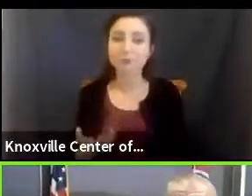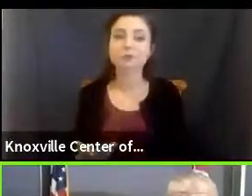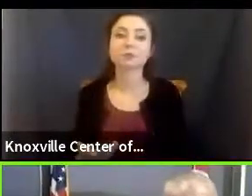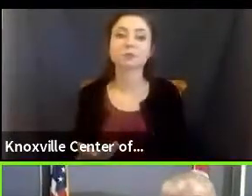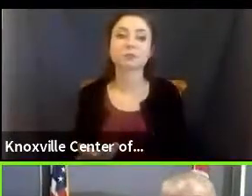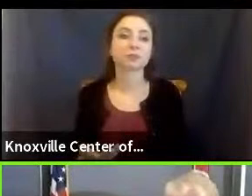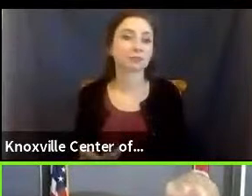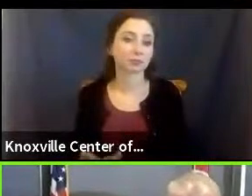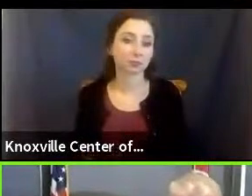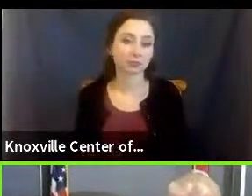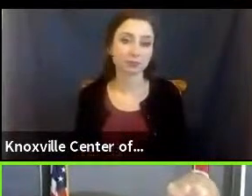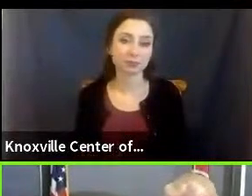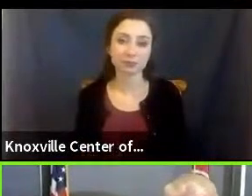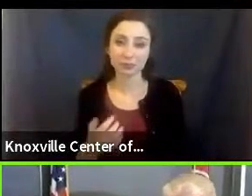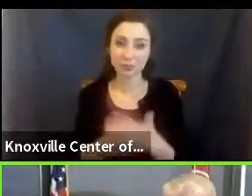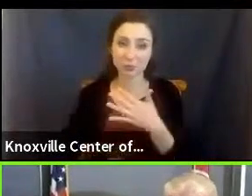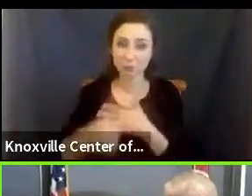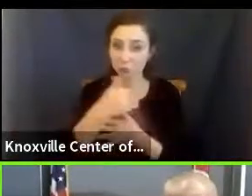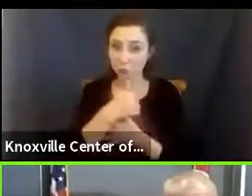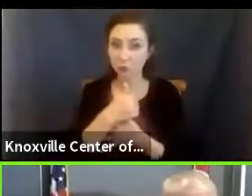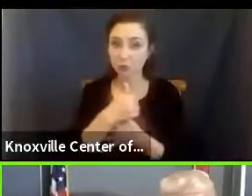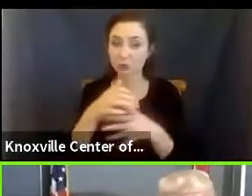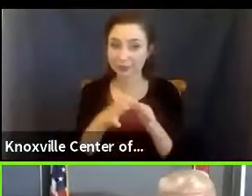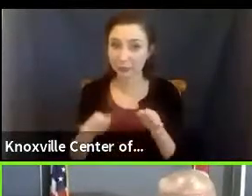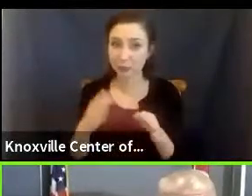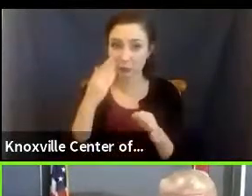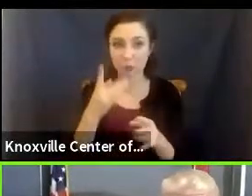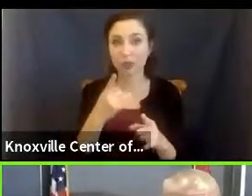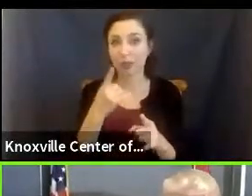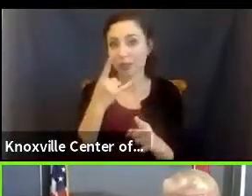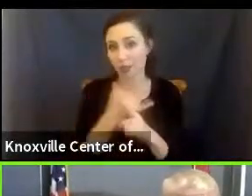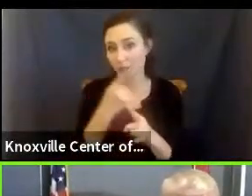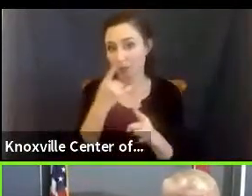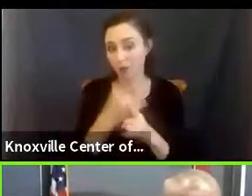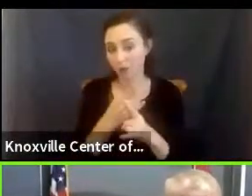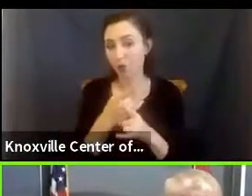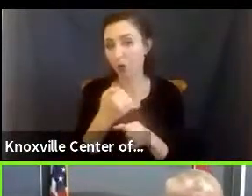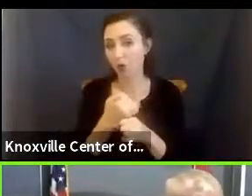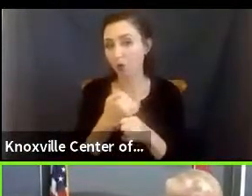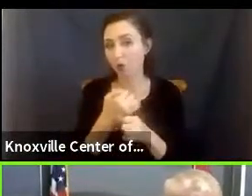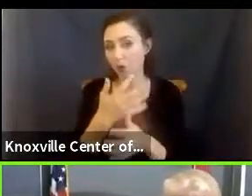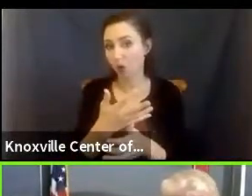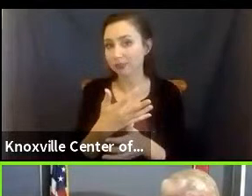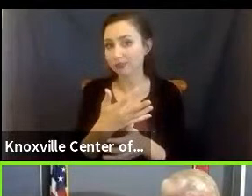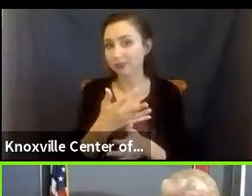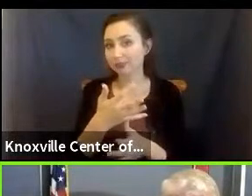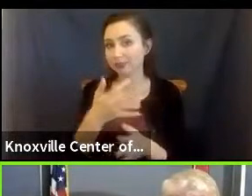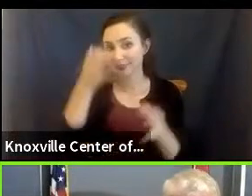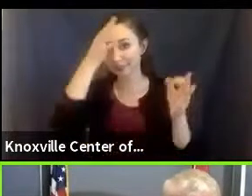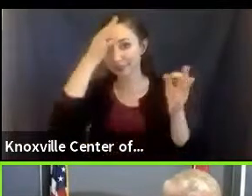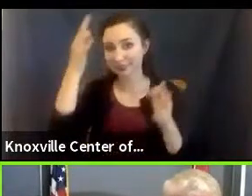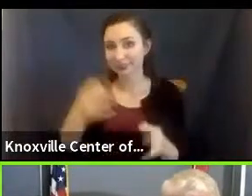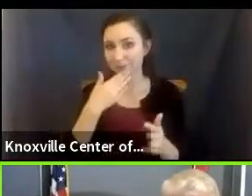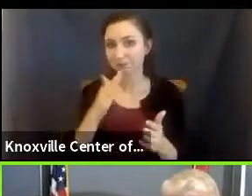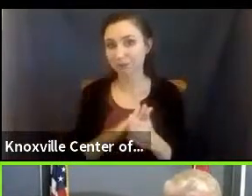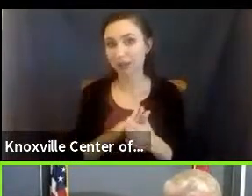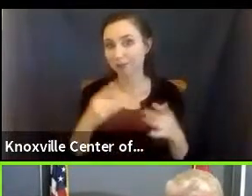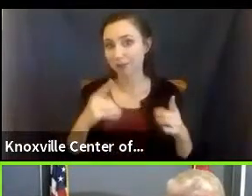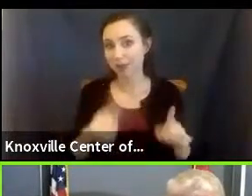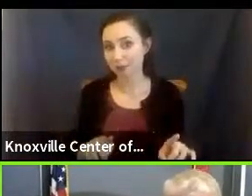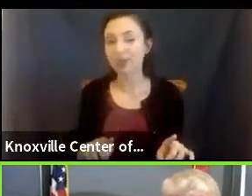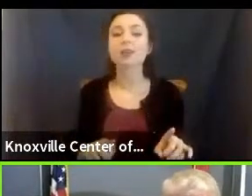it's an 8 priority statement that we know, and we do, that alcohol causes lapses in judgment and causes people to exercise bad judgment.